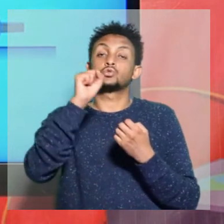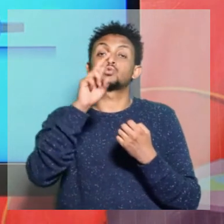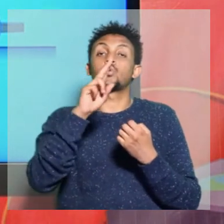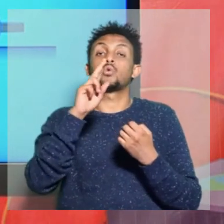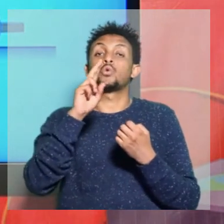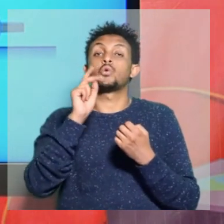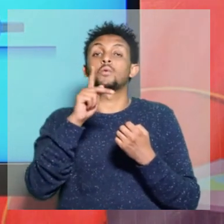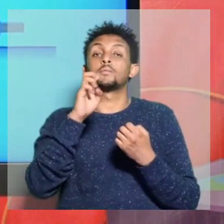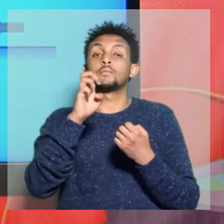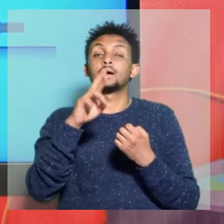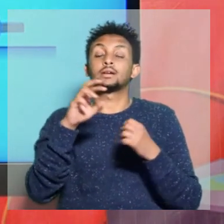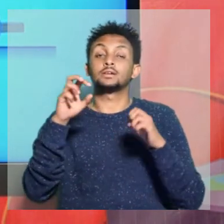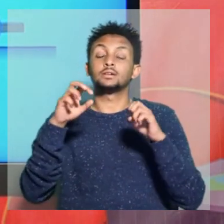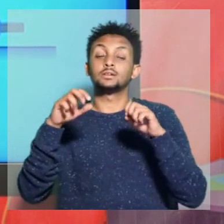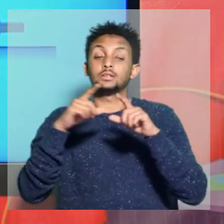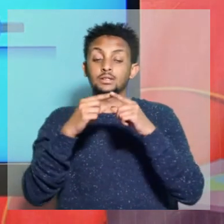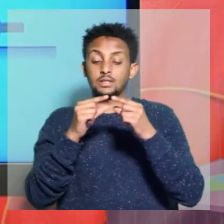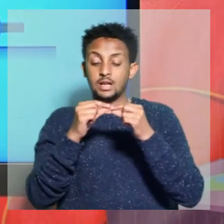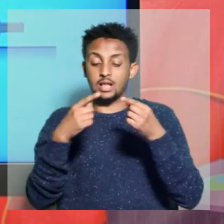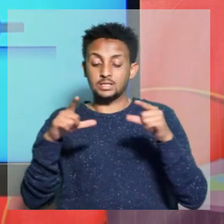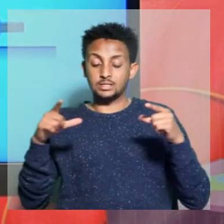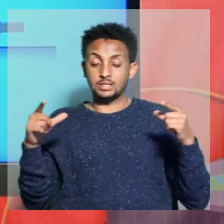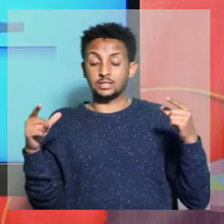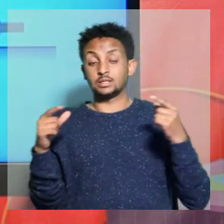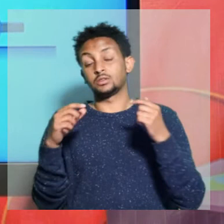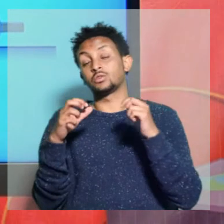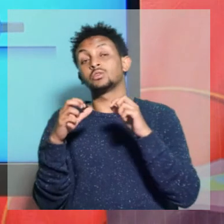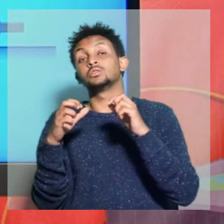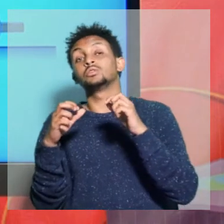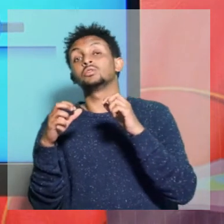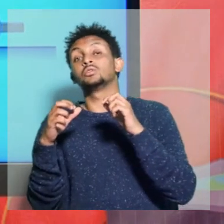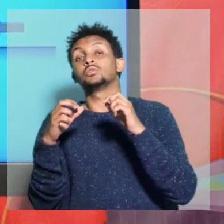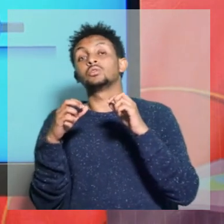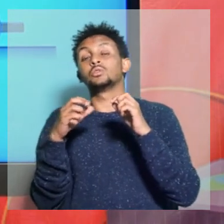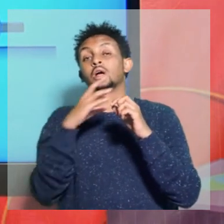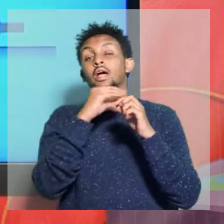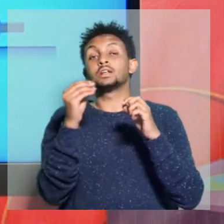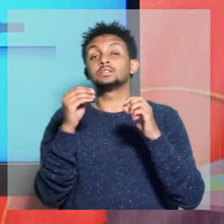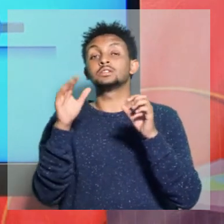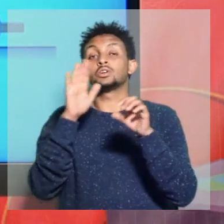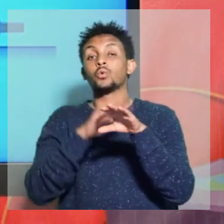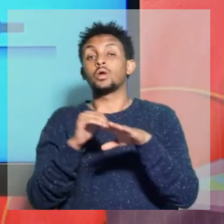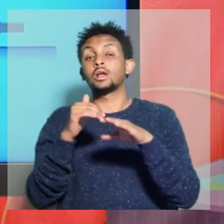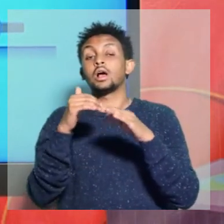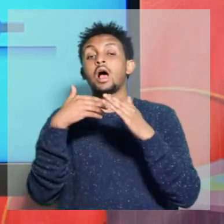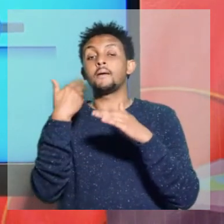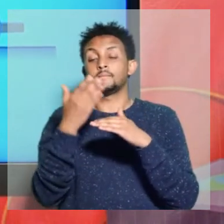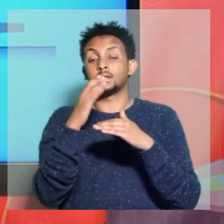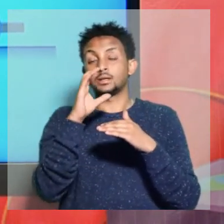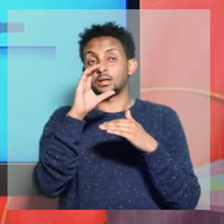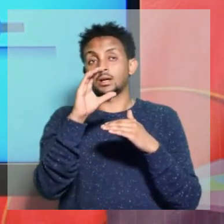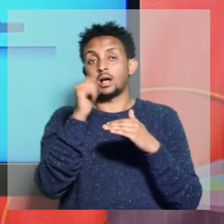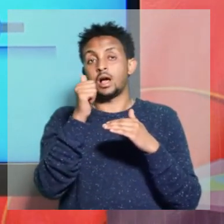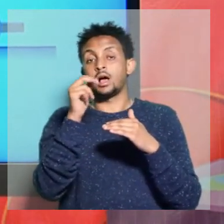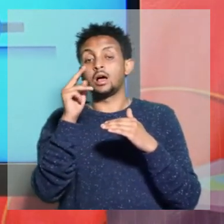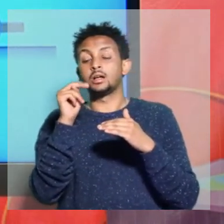collision. And for some common examples of superelastic and recoil can be a cannonball or